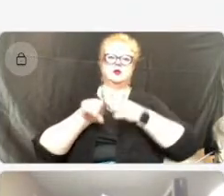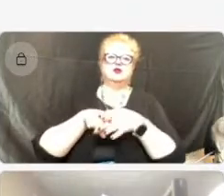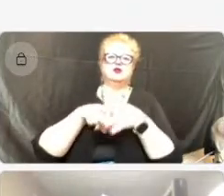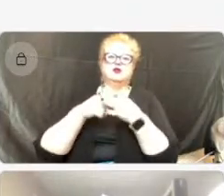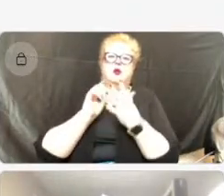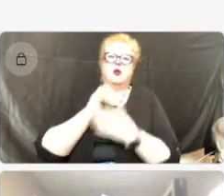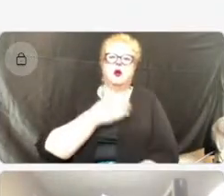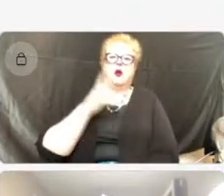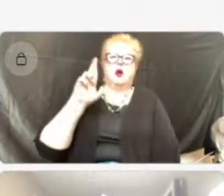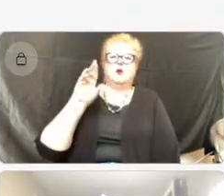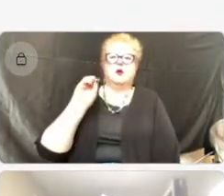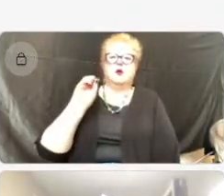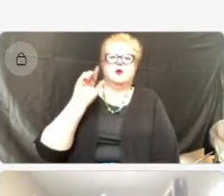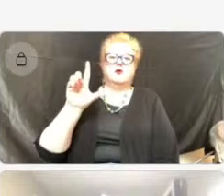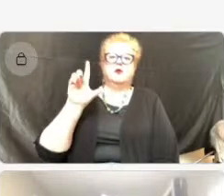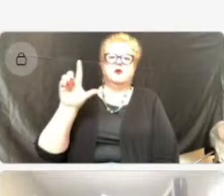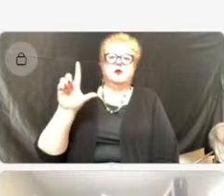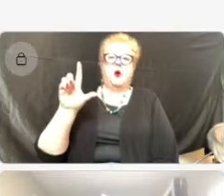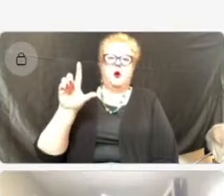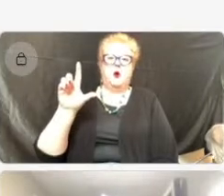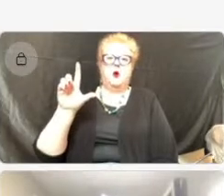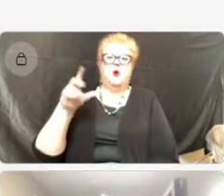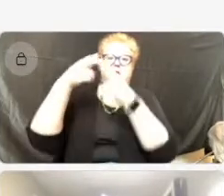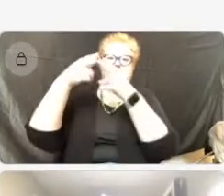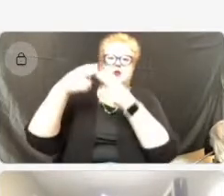call, please?